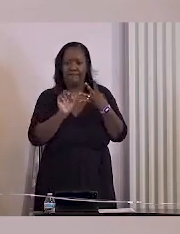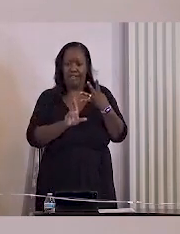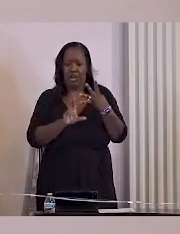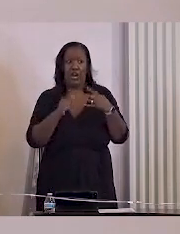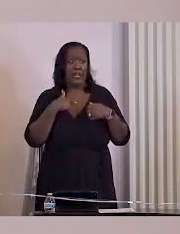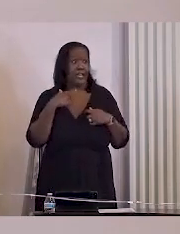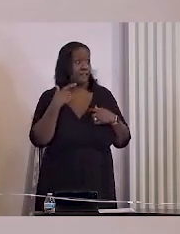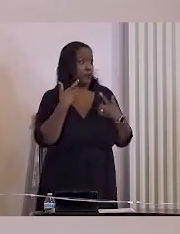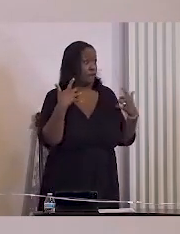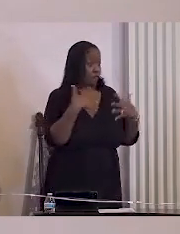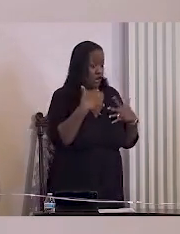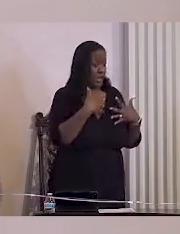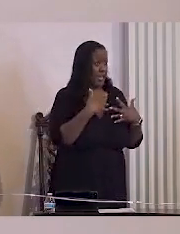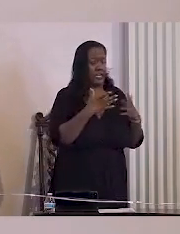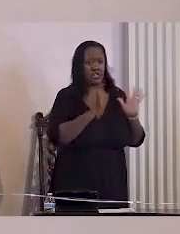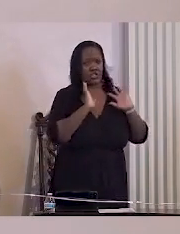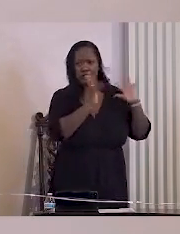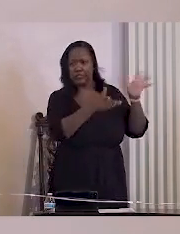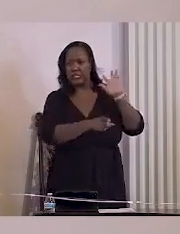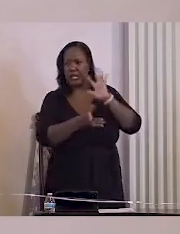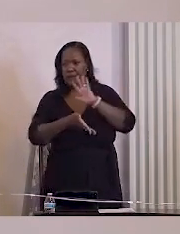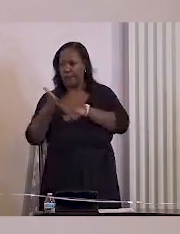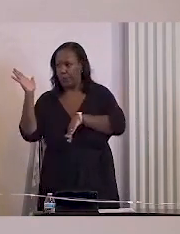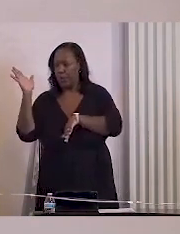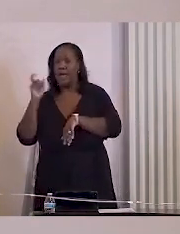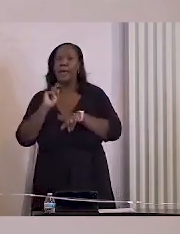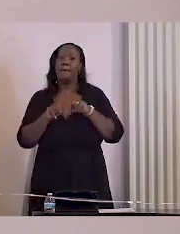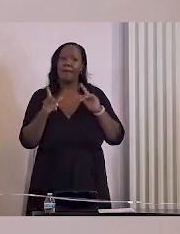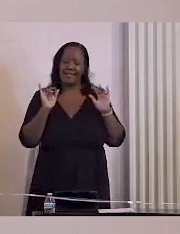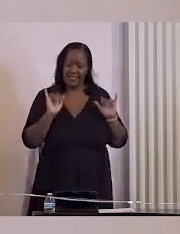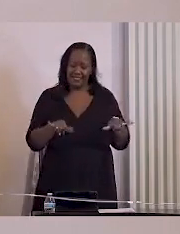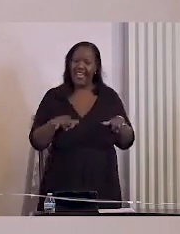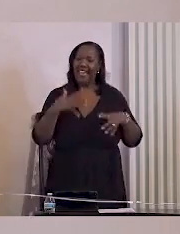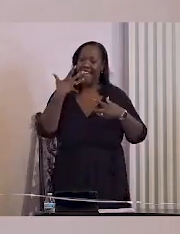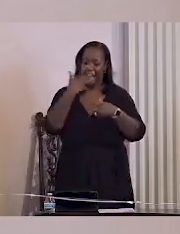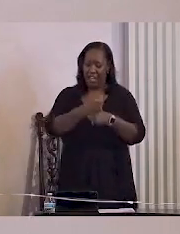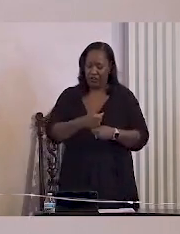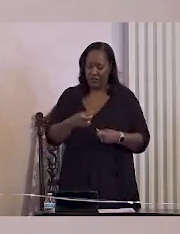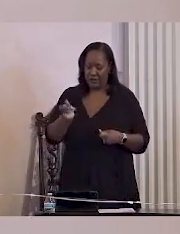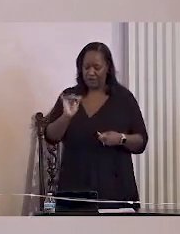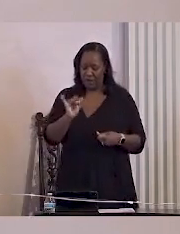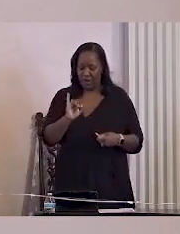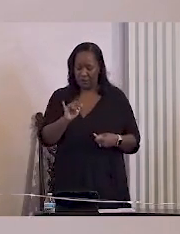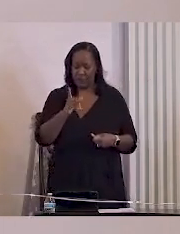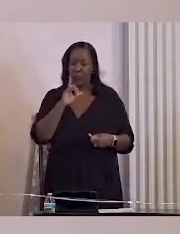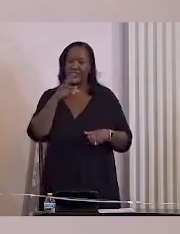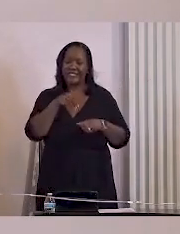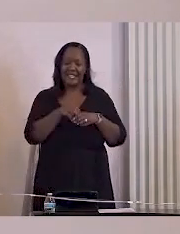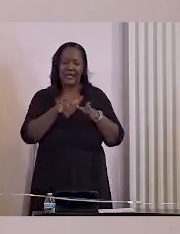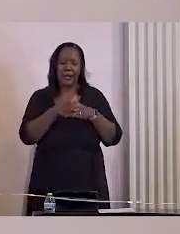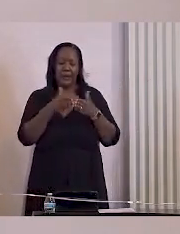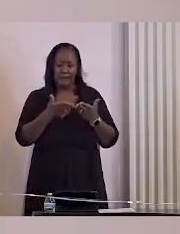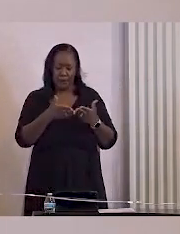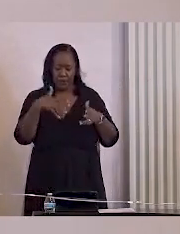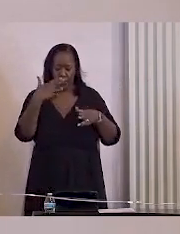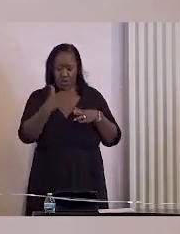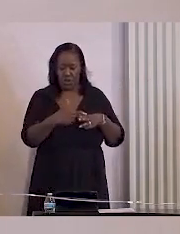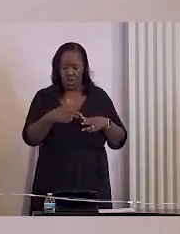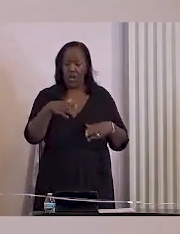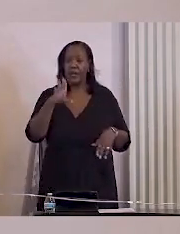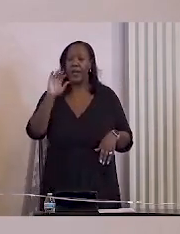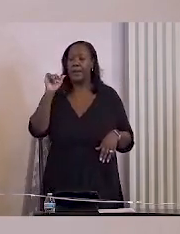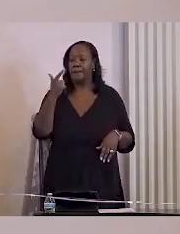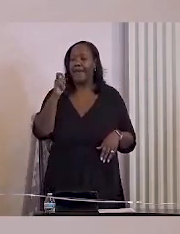someone. But to give credit where it is due, that acronym also was in a book called Bag of